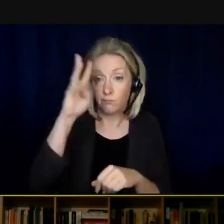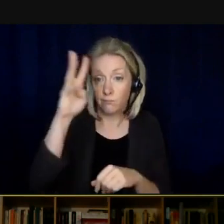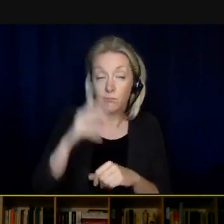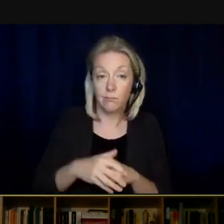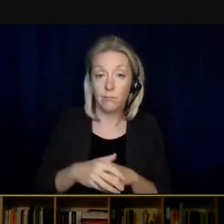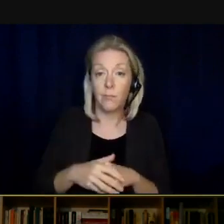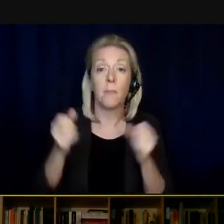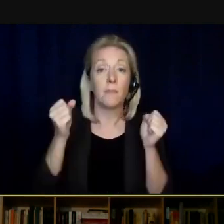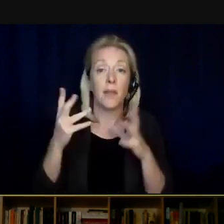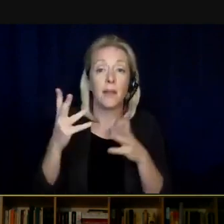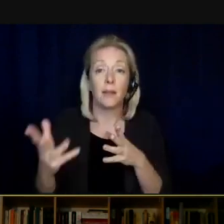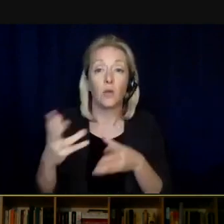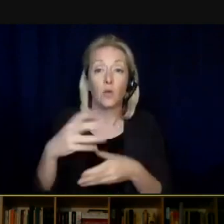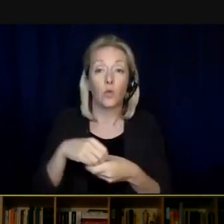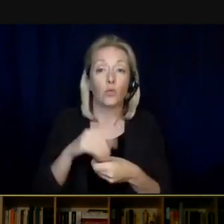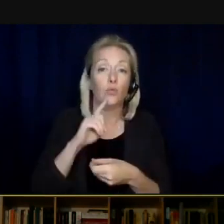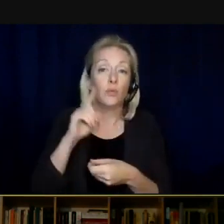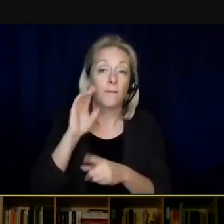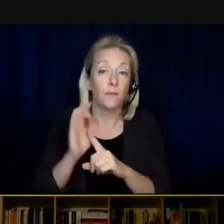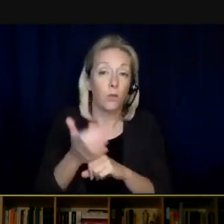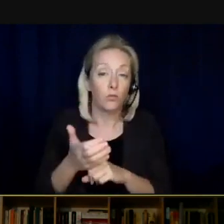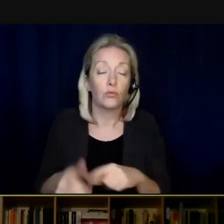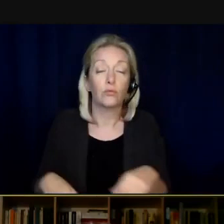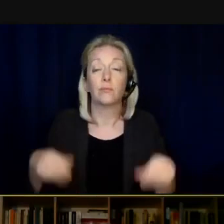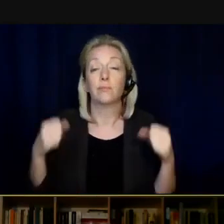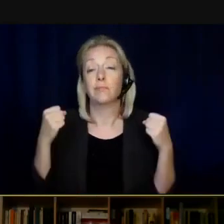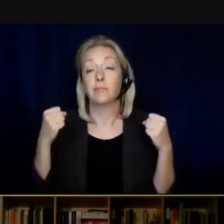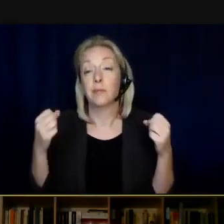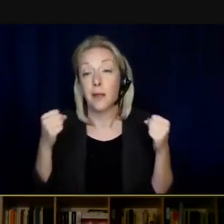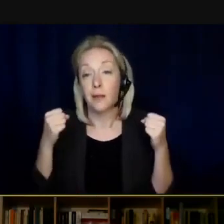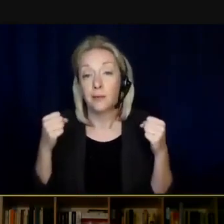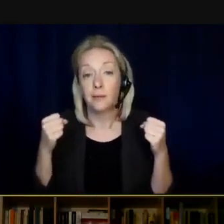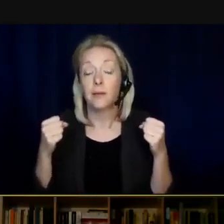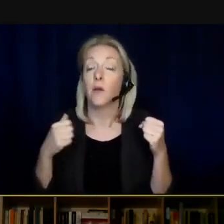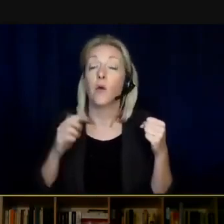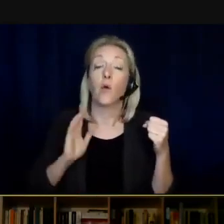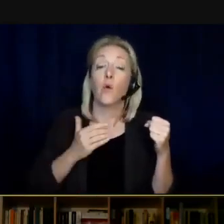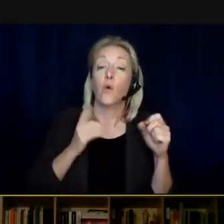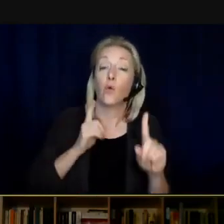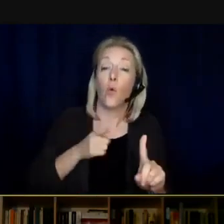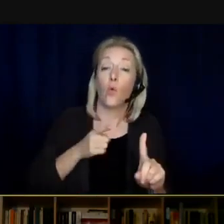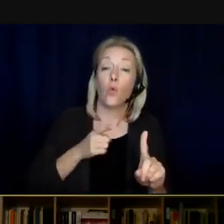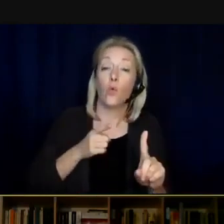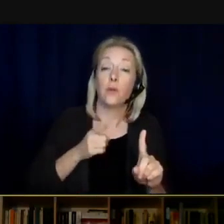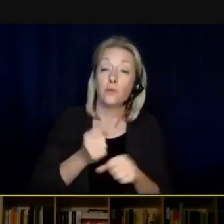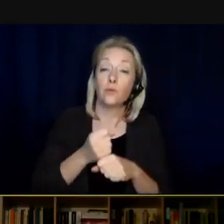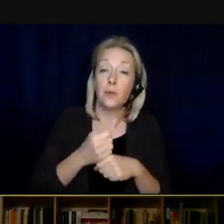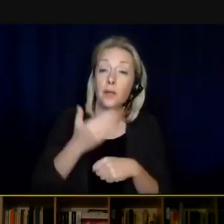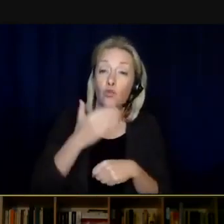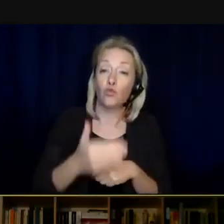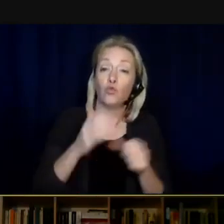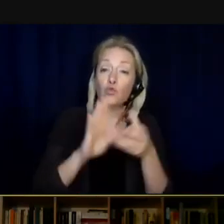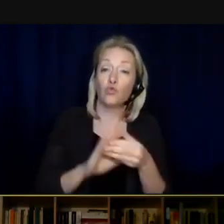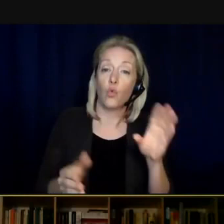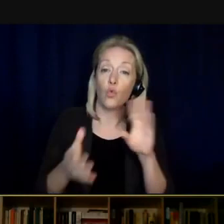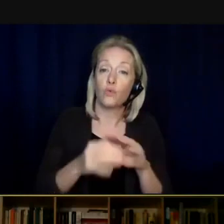elements of deaf culture, sign language. What we tried to do was create good English literature that also